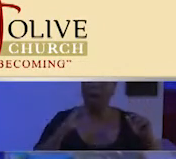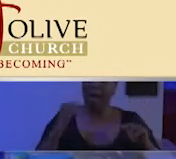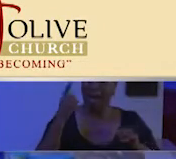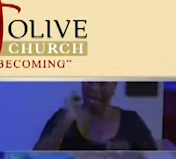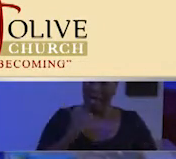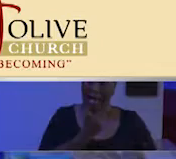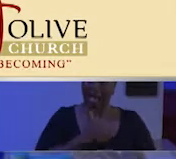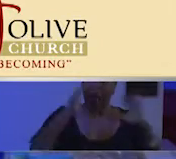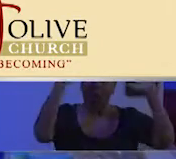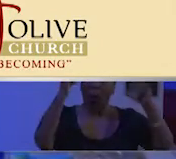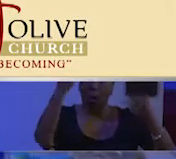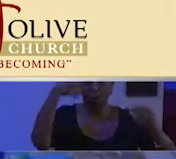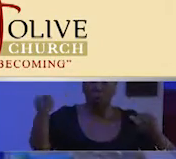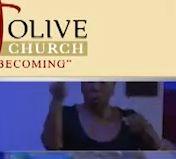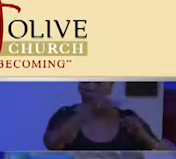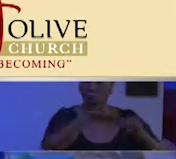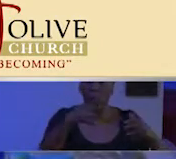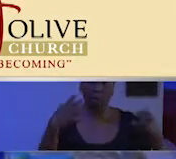unshaken.